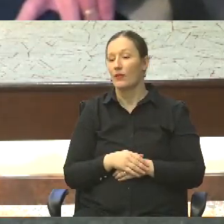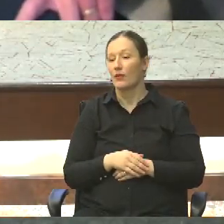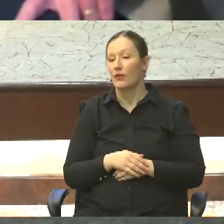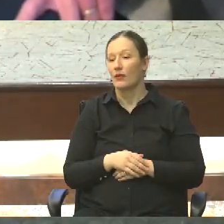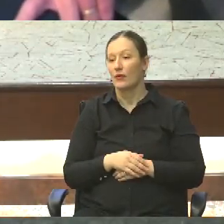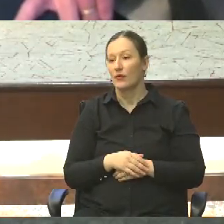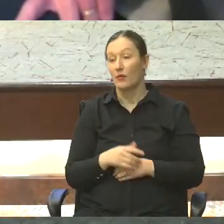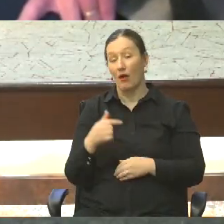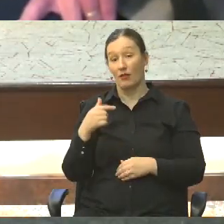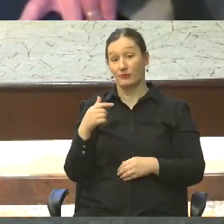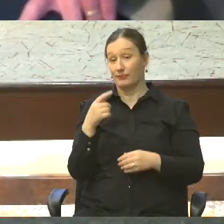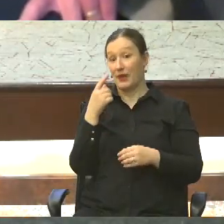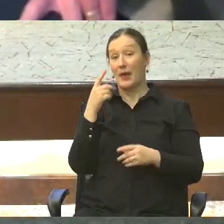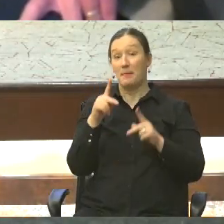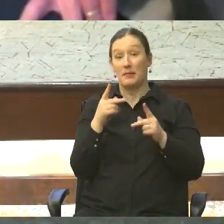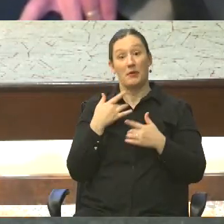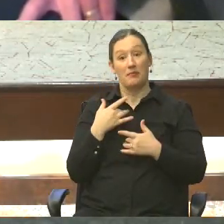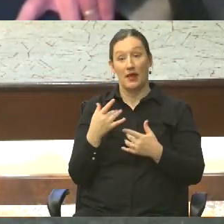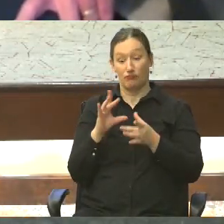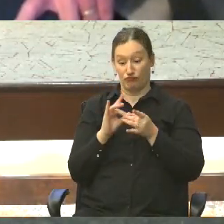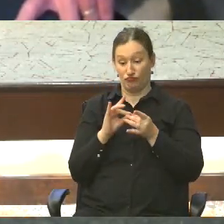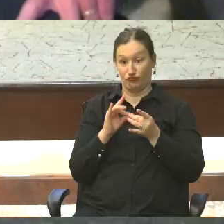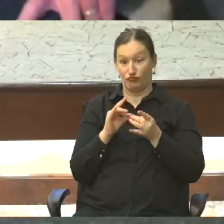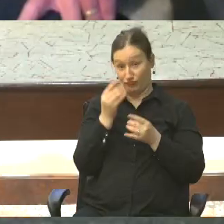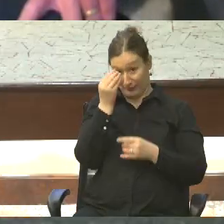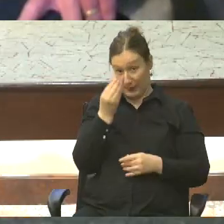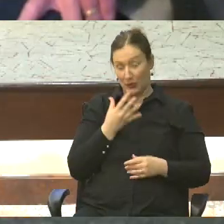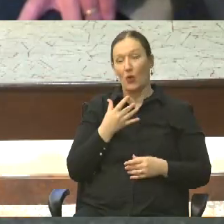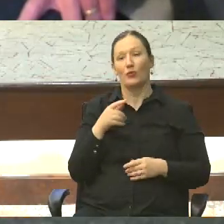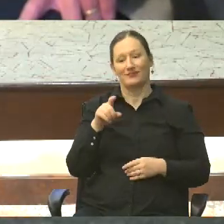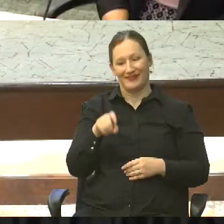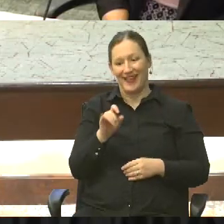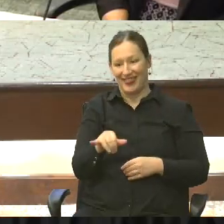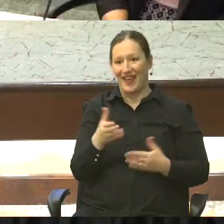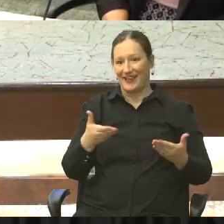this city. So thank you for thinking about our kids.